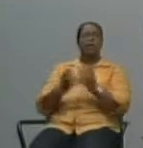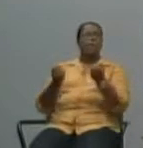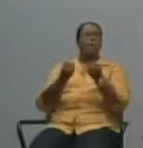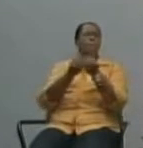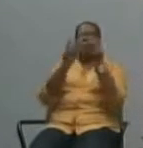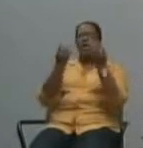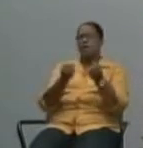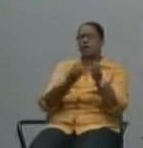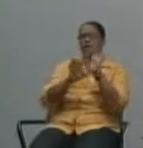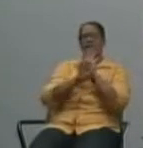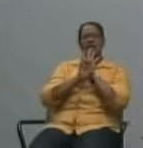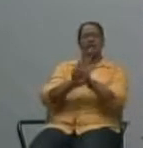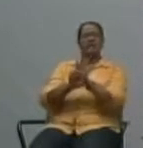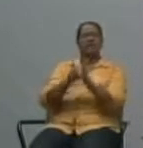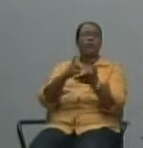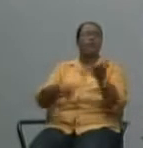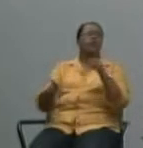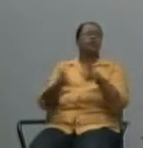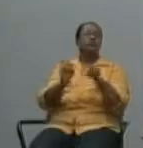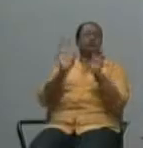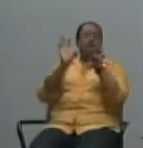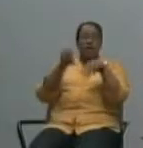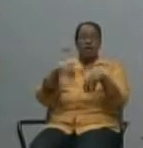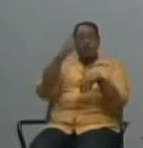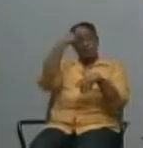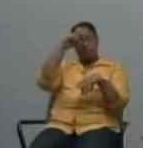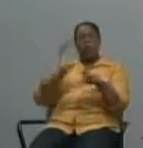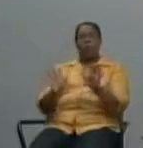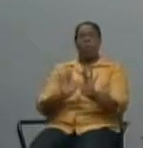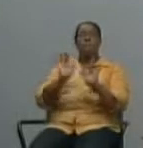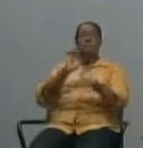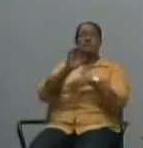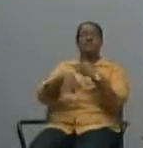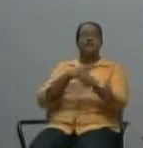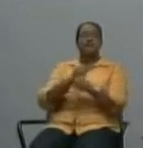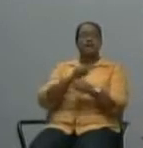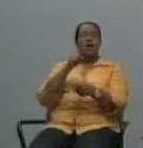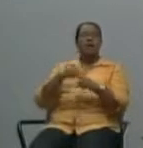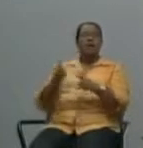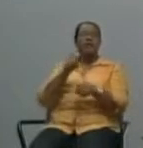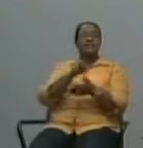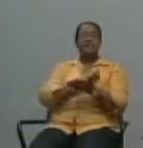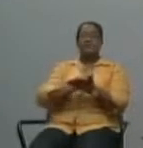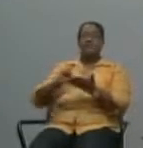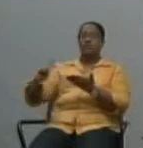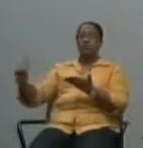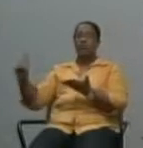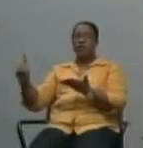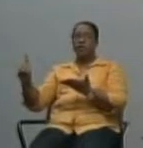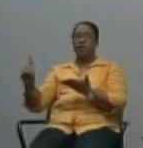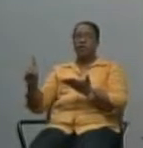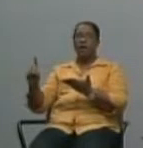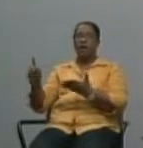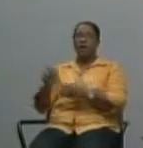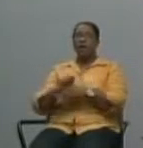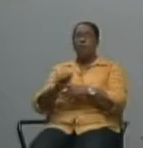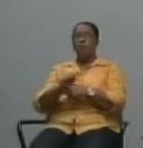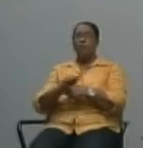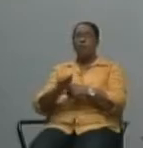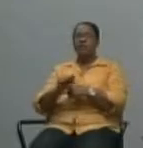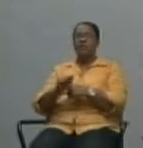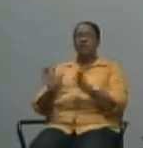just asking ourselves today, let us try our best during this forthcoming week to practice these works of mercy, at least one,